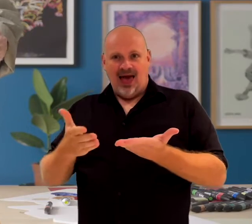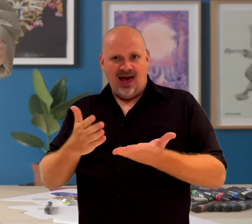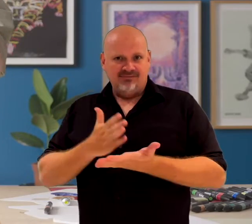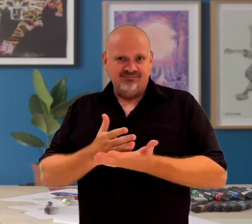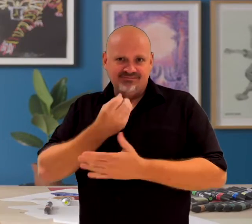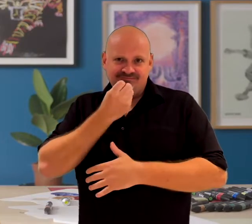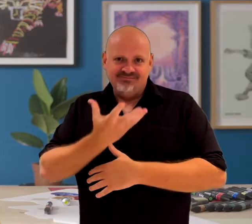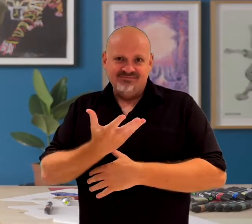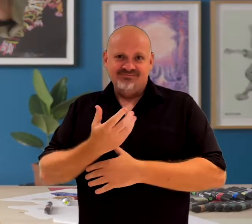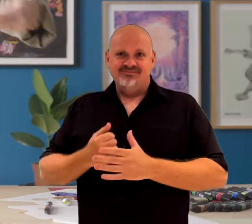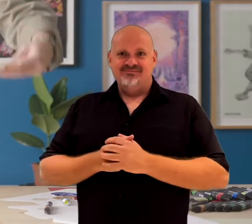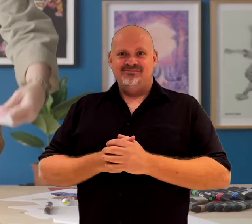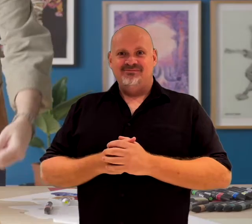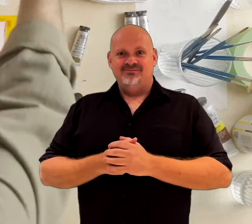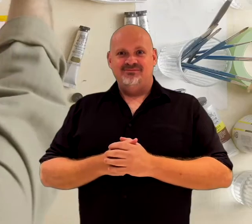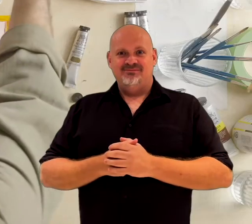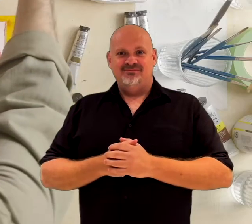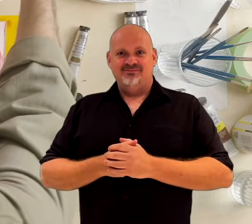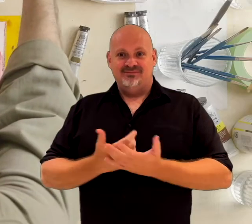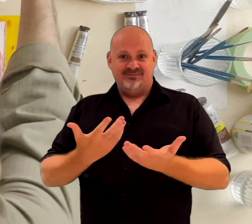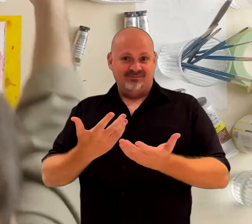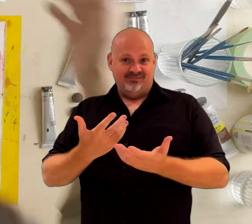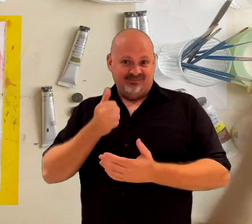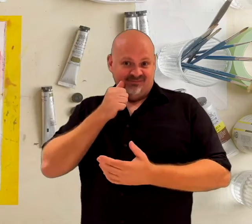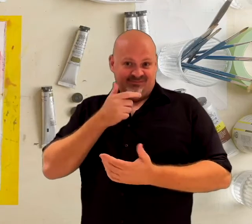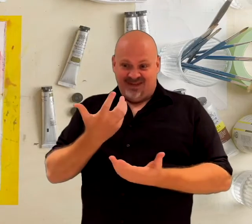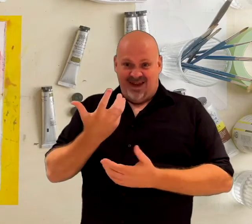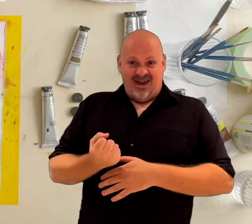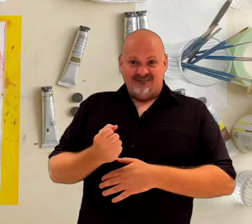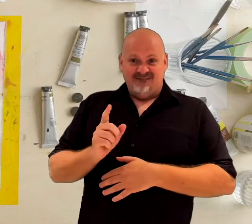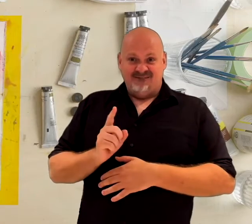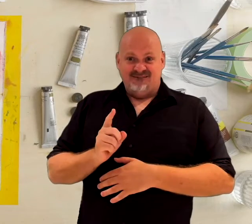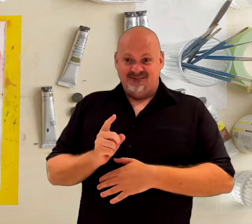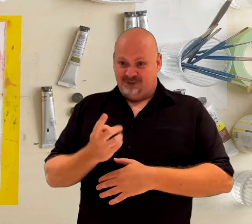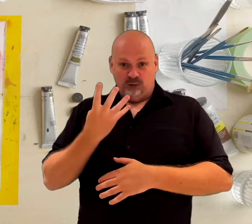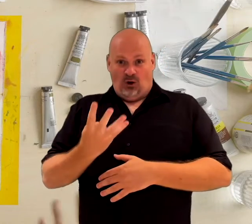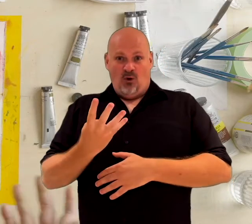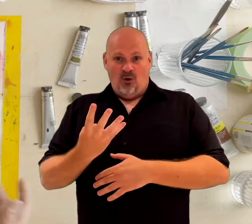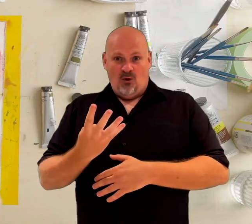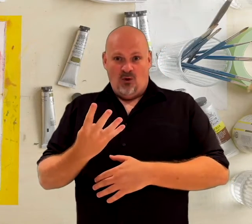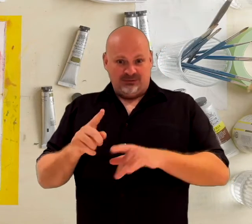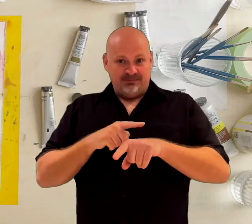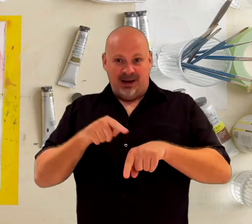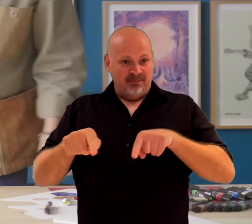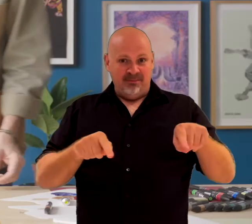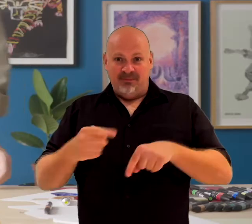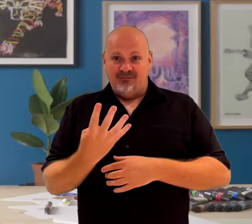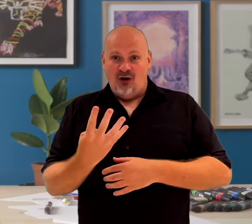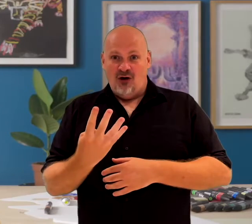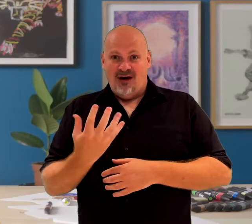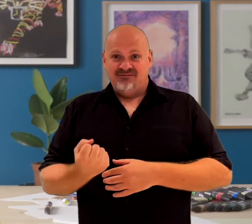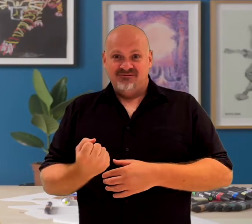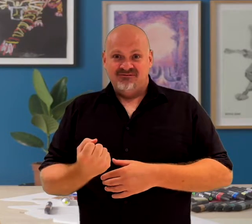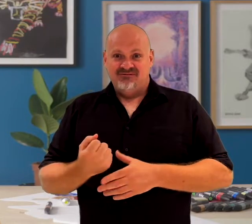layer. So, you've got 4 pieces going at the same time, and